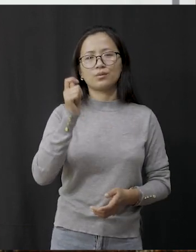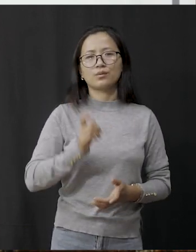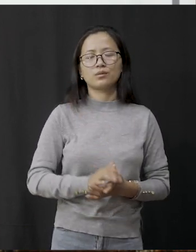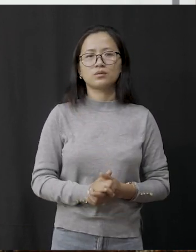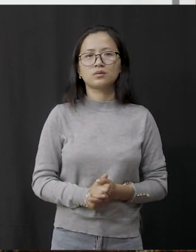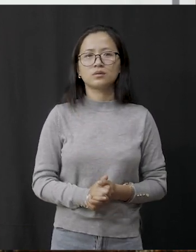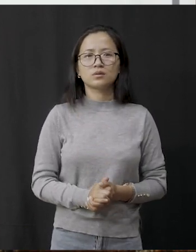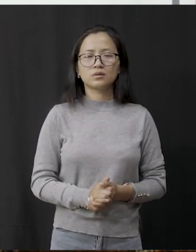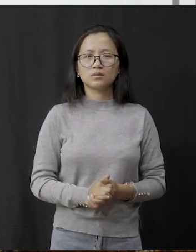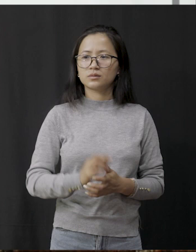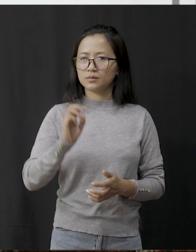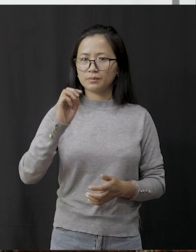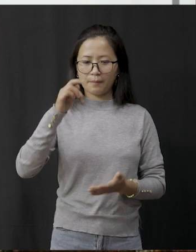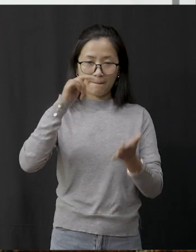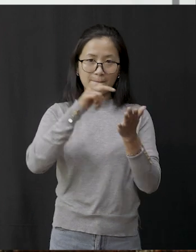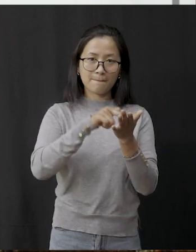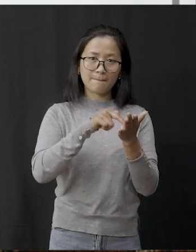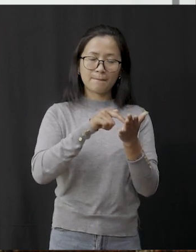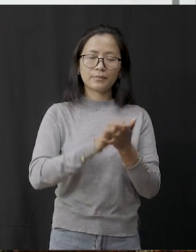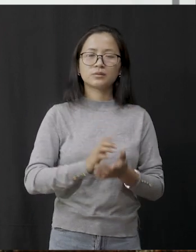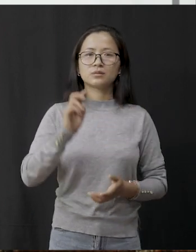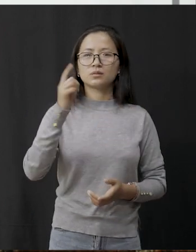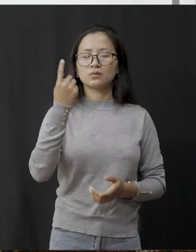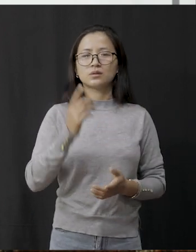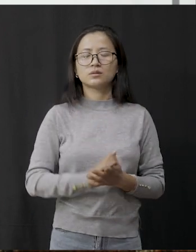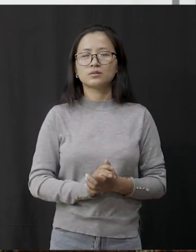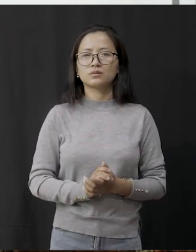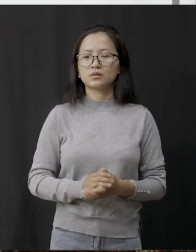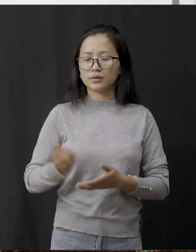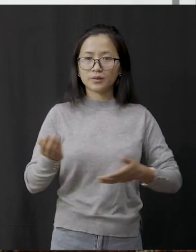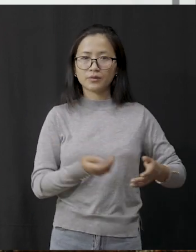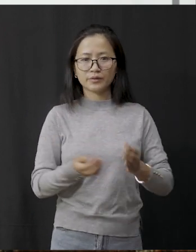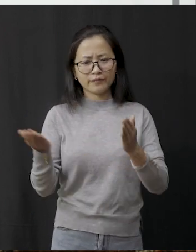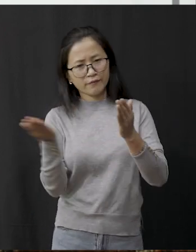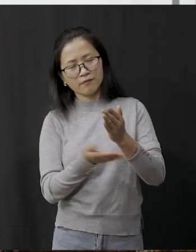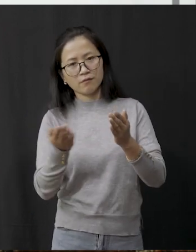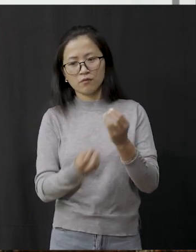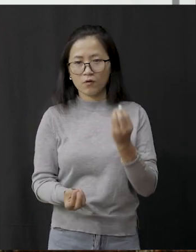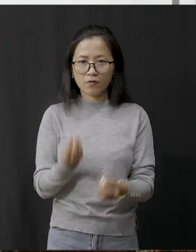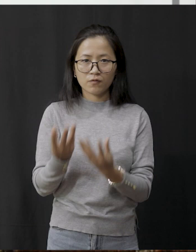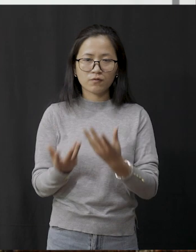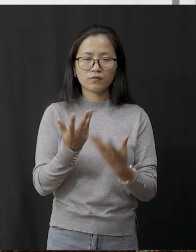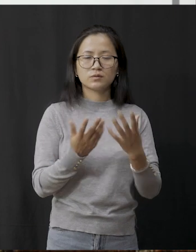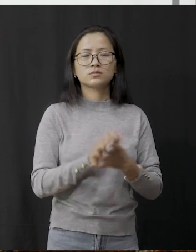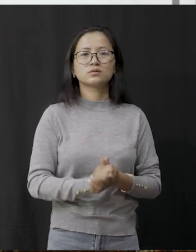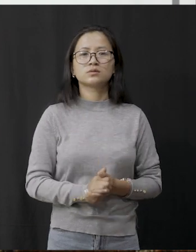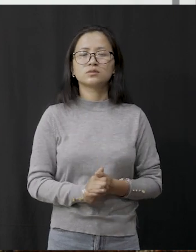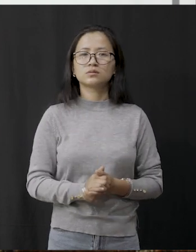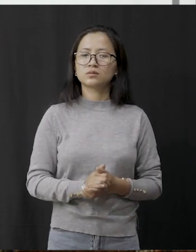Now this in the middle one, he's carrying all this firewood and all. And by doing this,